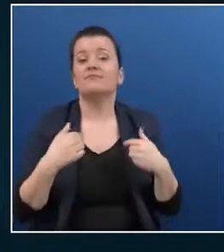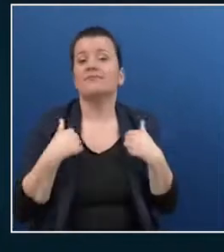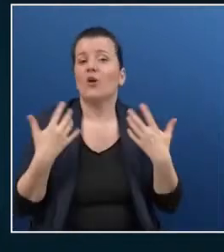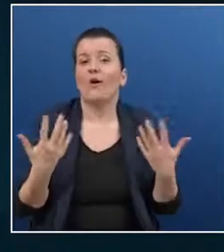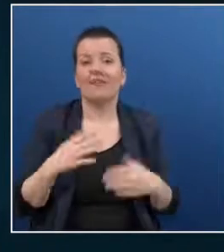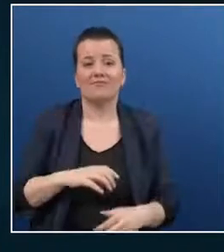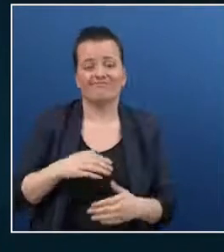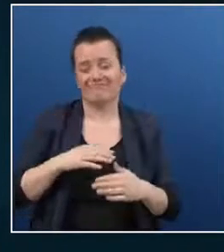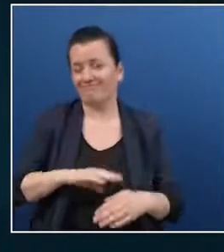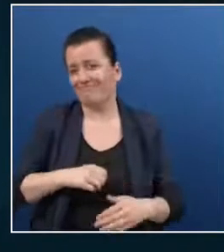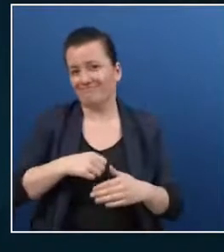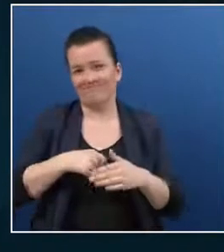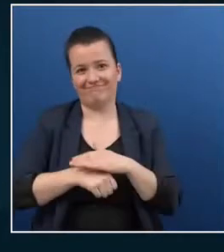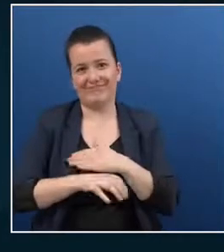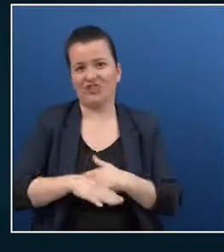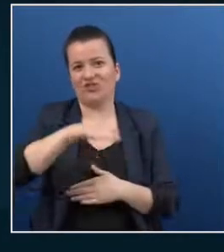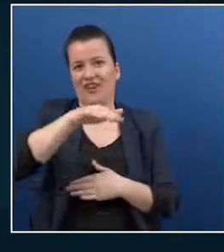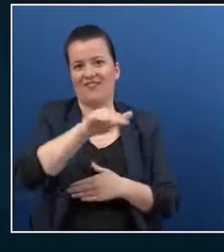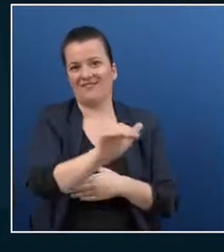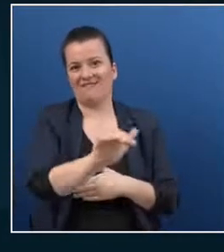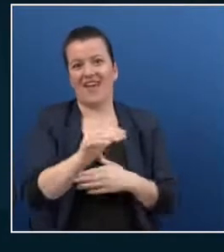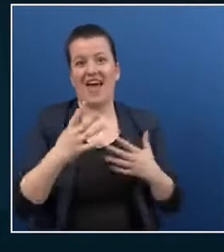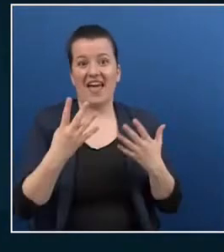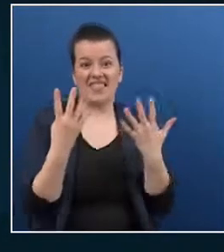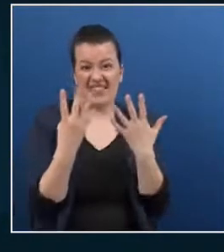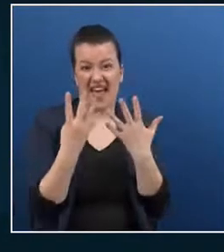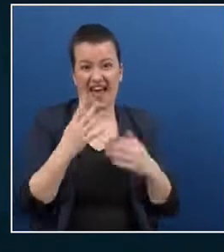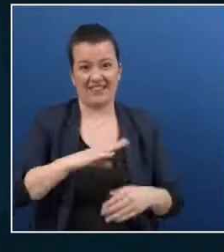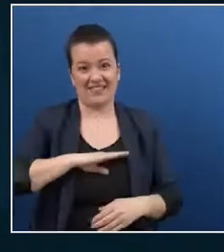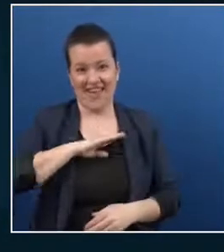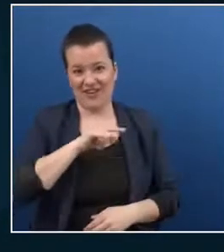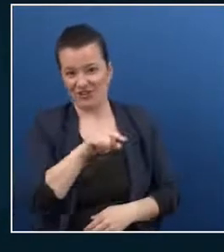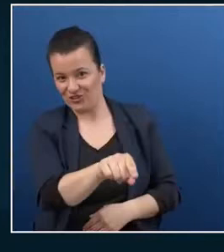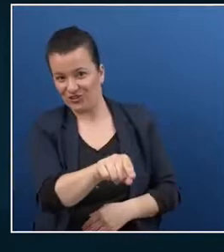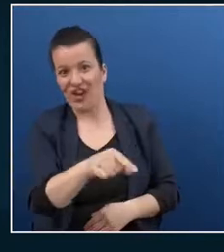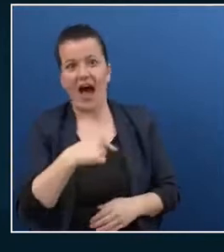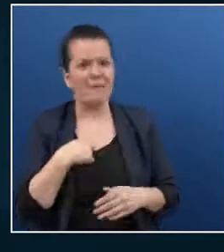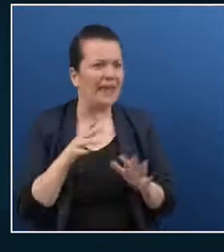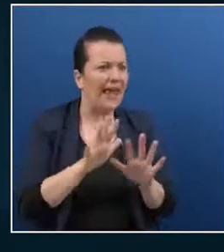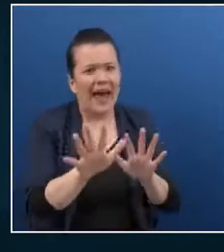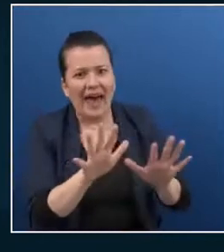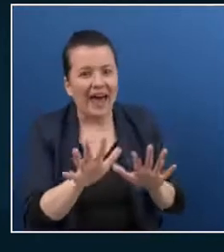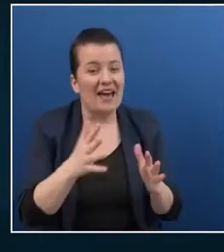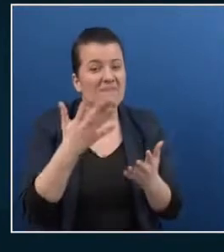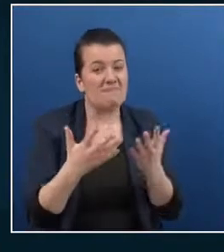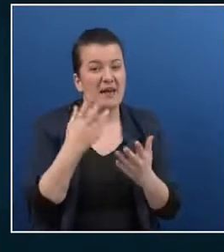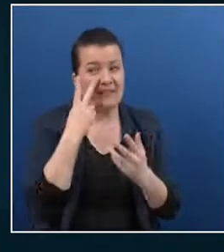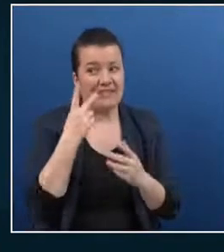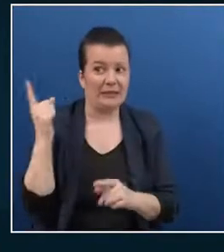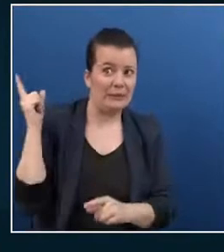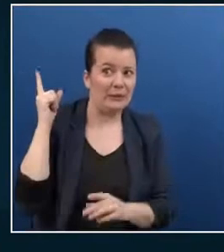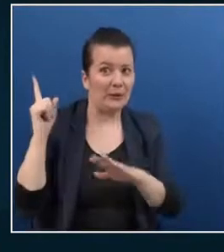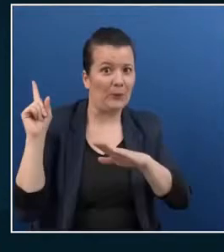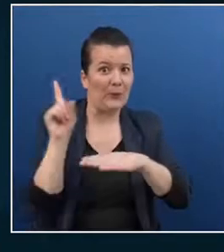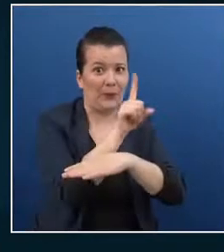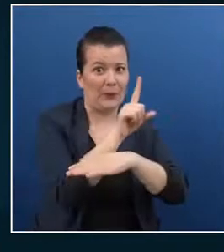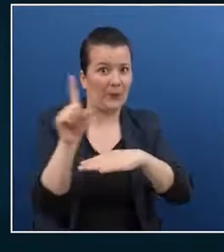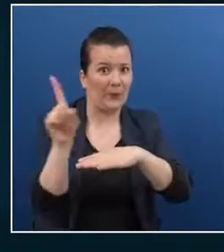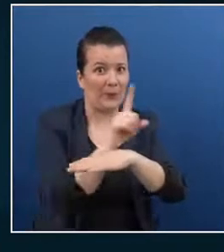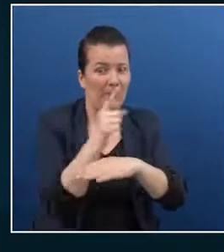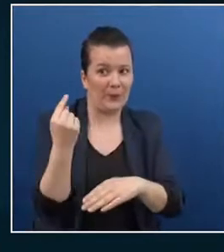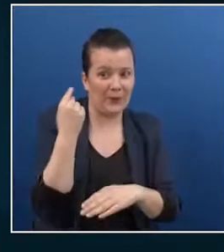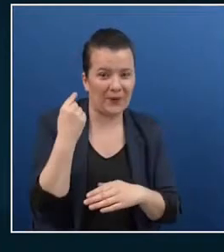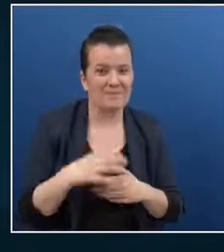might see him run by because we're doing homeschooling. And I love to build Legos, and I have been keeping up on my